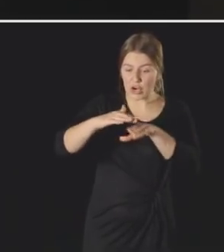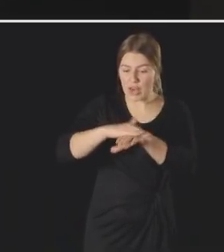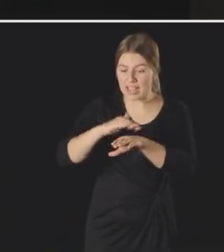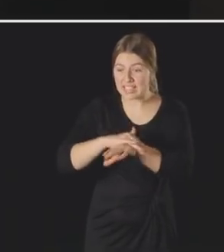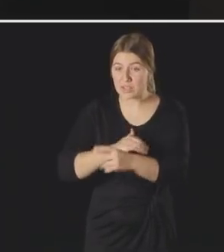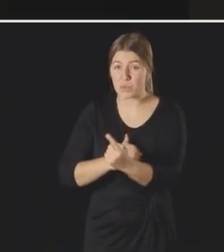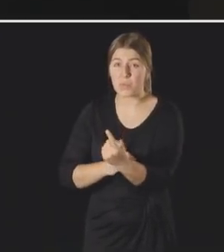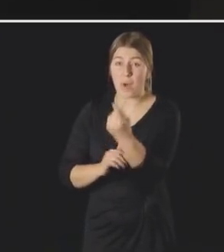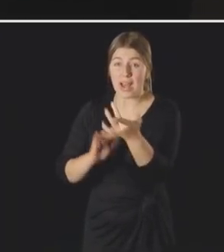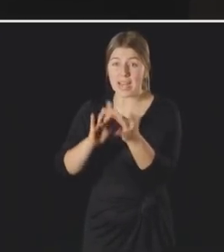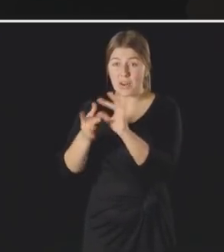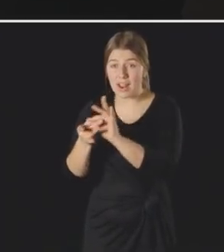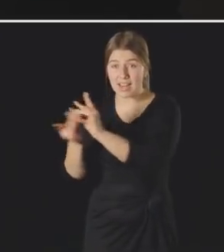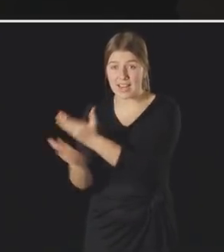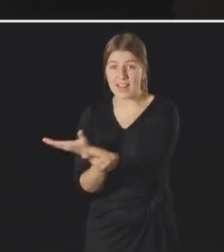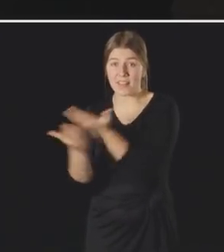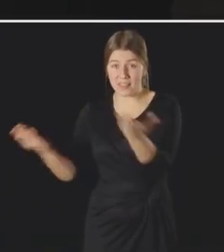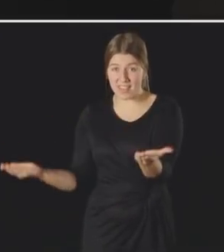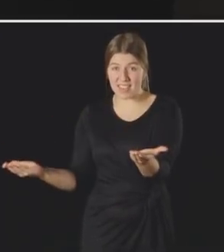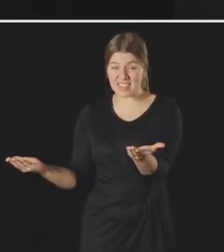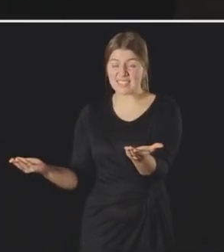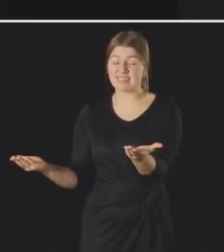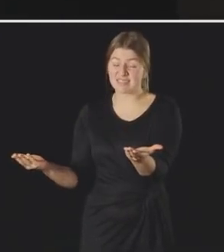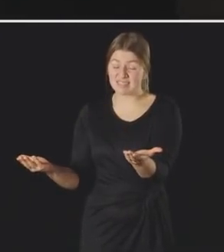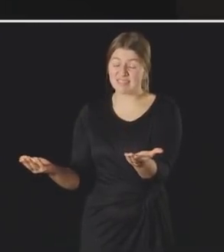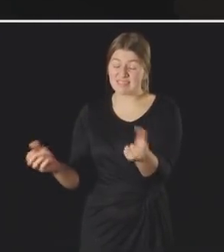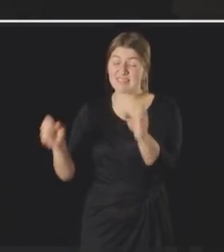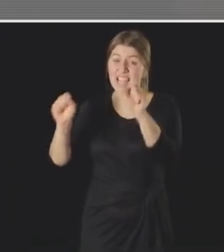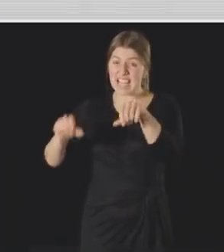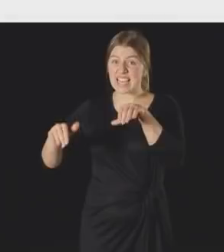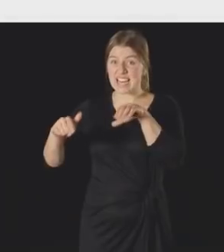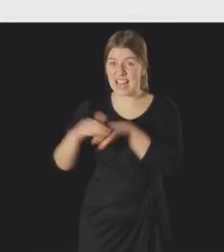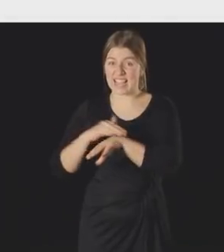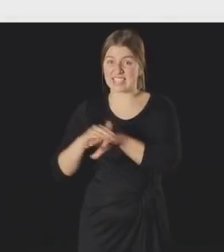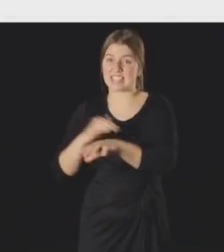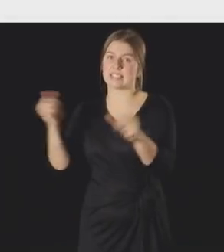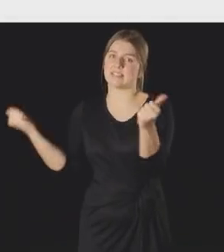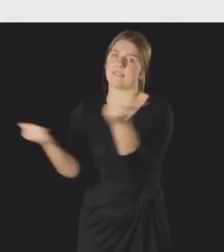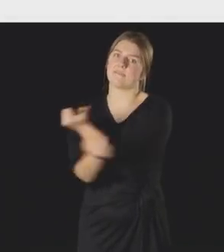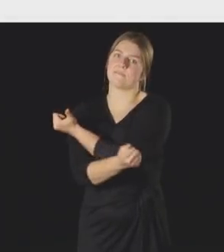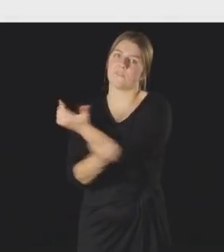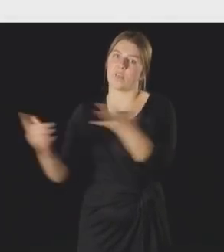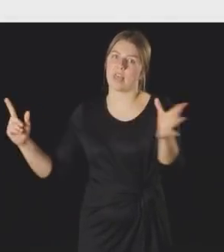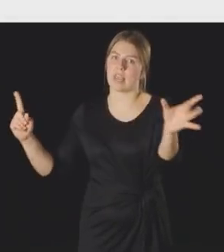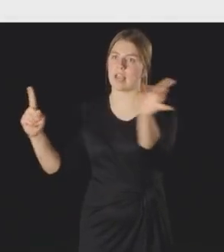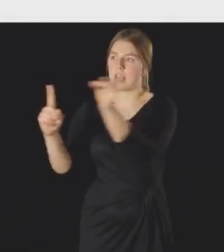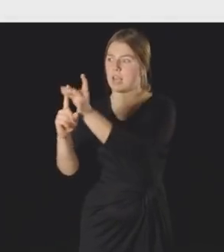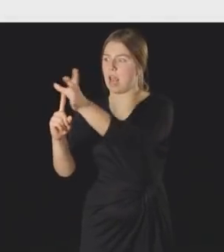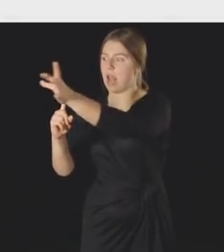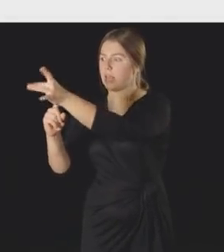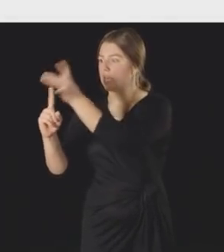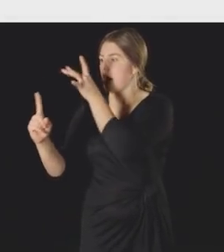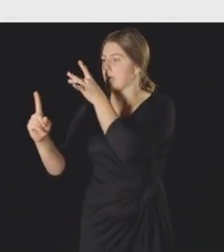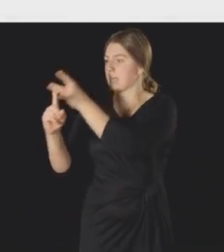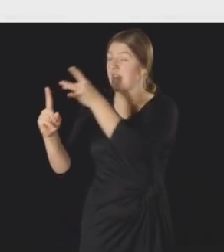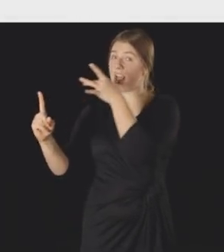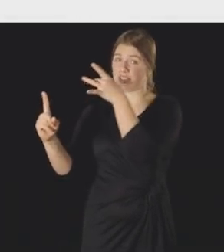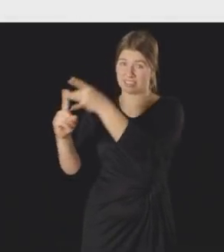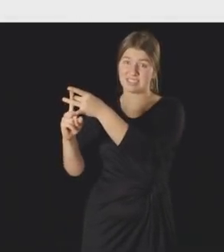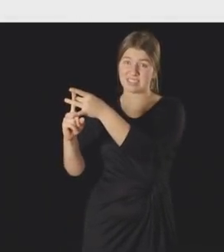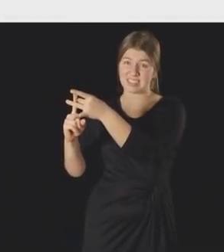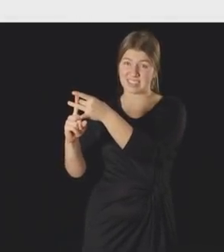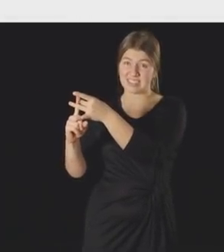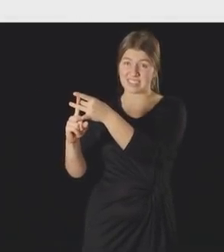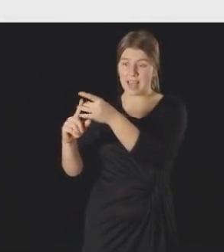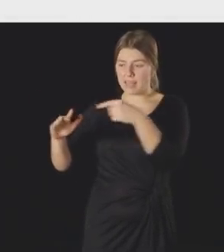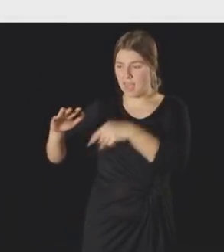your Internet of Things devices, oftentimes they can access all of your devices. First, they access the anchor